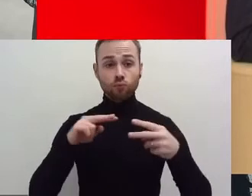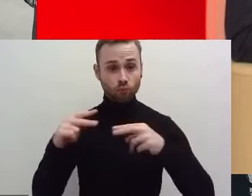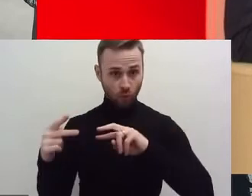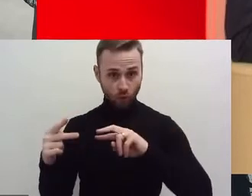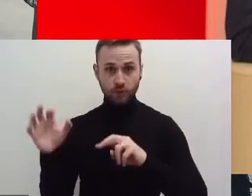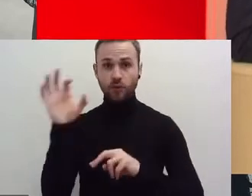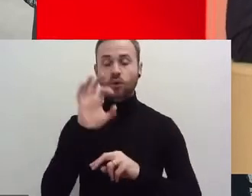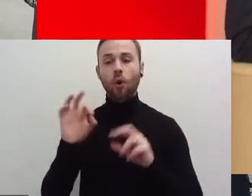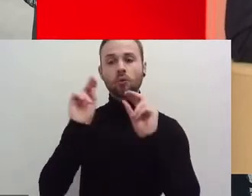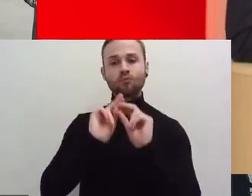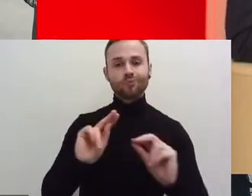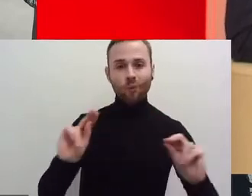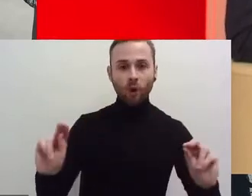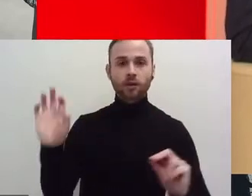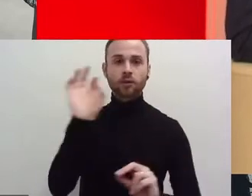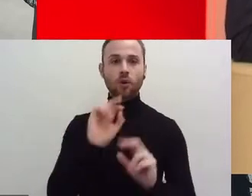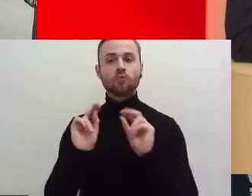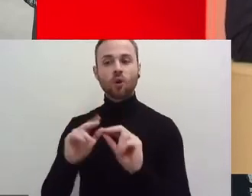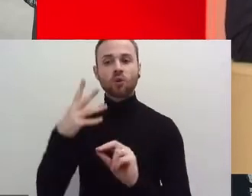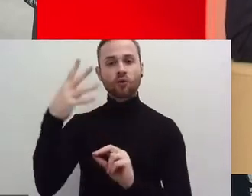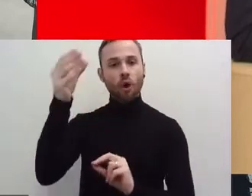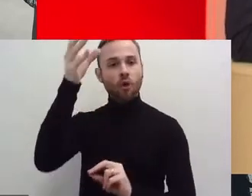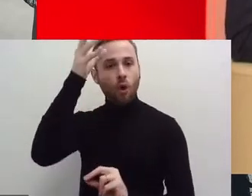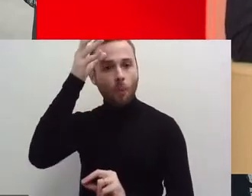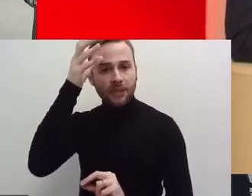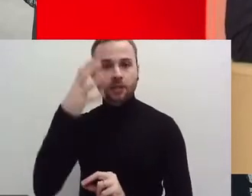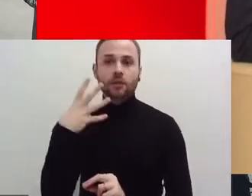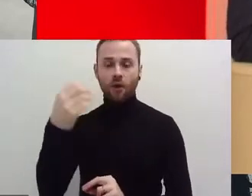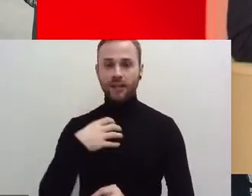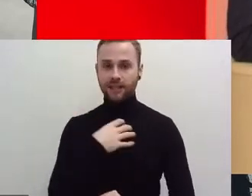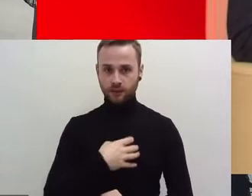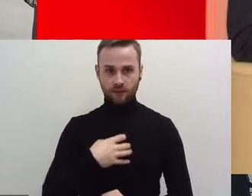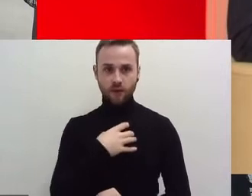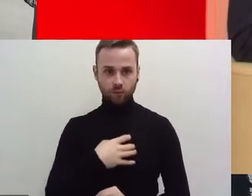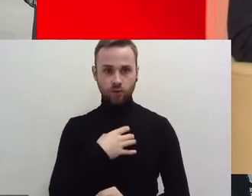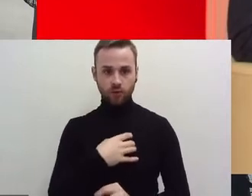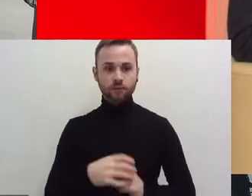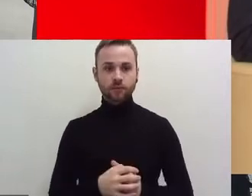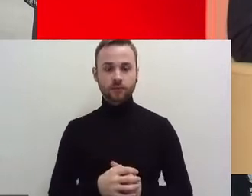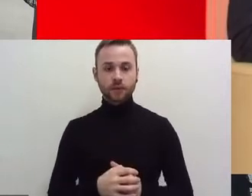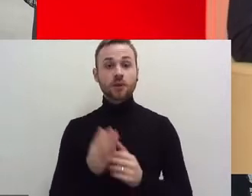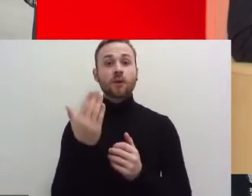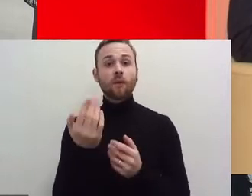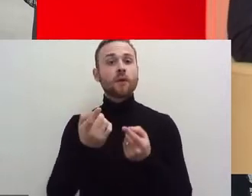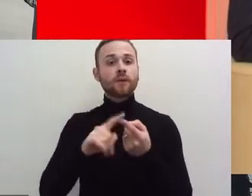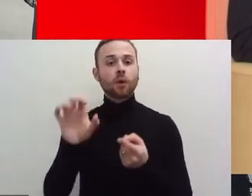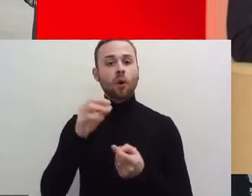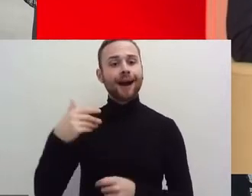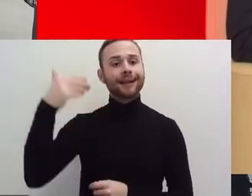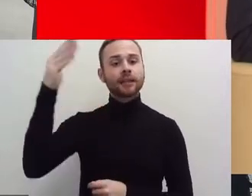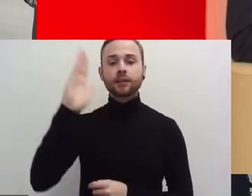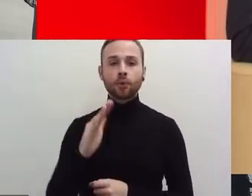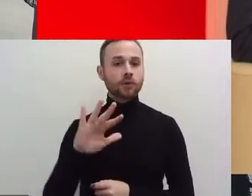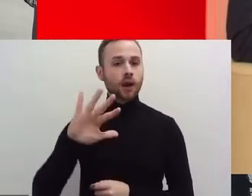because touching on the mental health perspective, let's say if a teacher is very stressful and doesn't know how to control